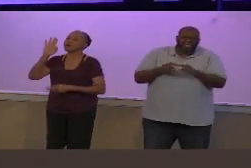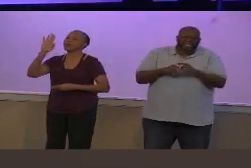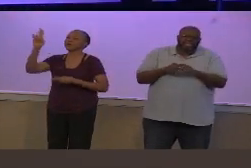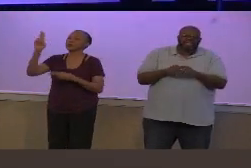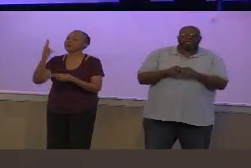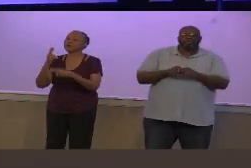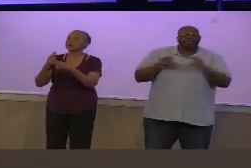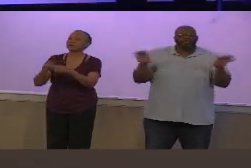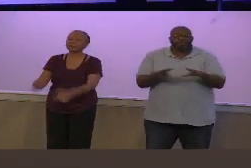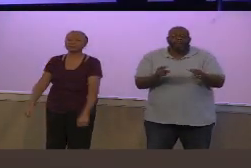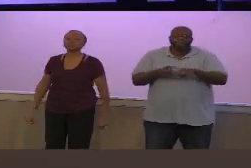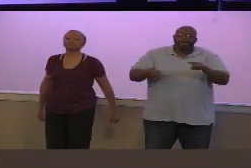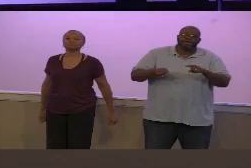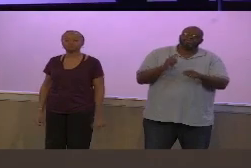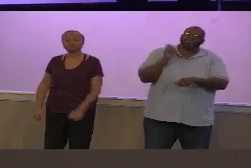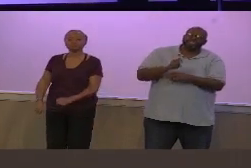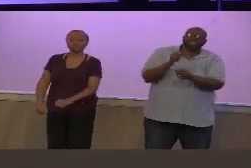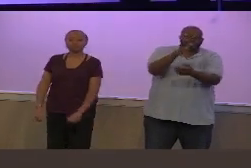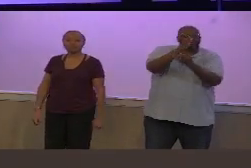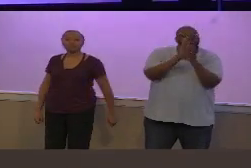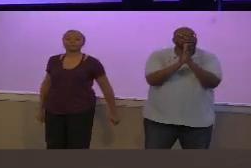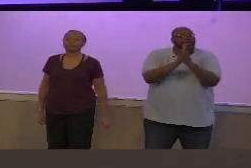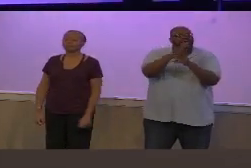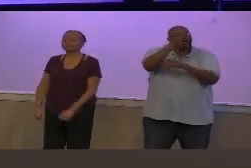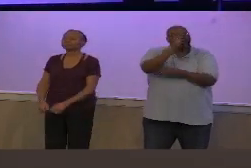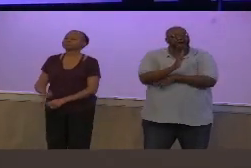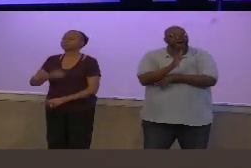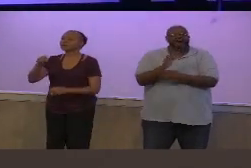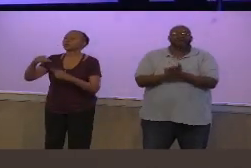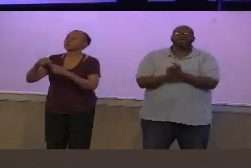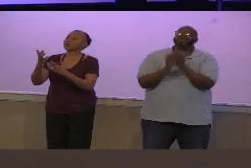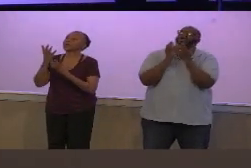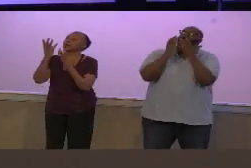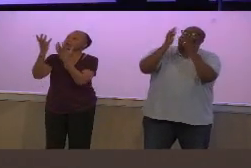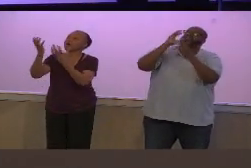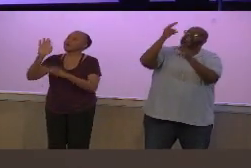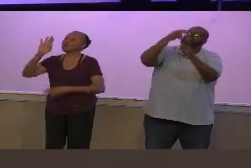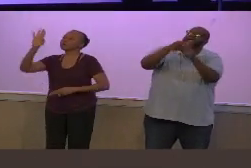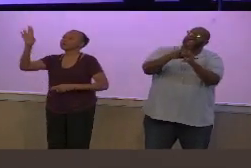gotta do is call on the name. Hey, when I call on the name,